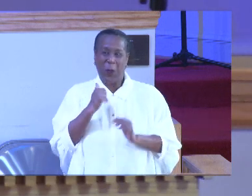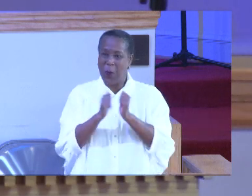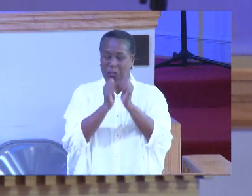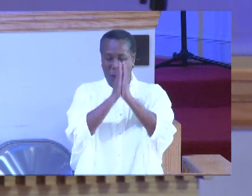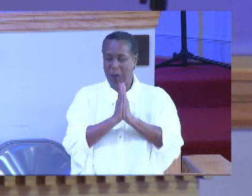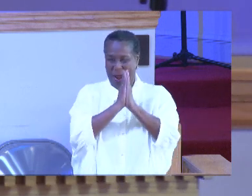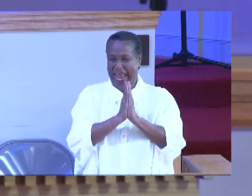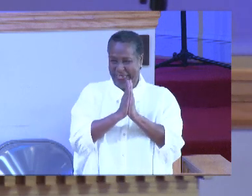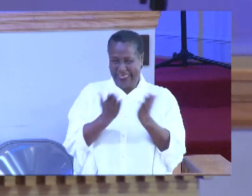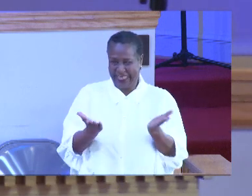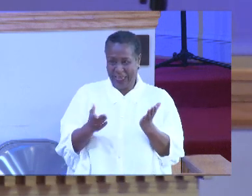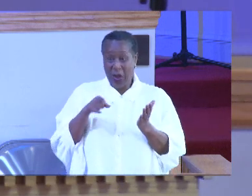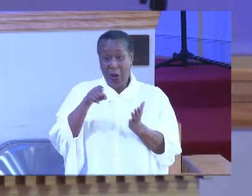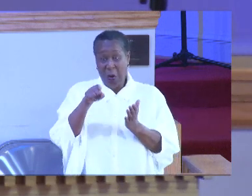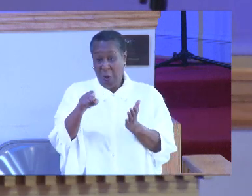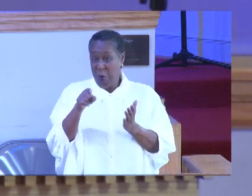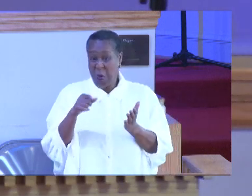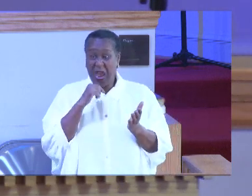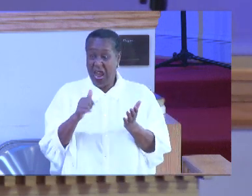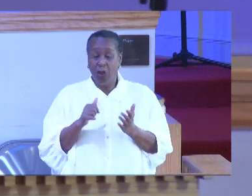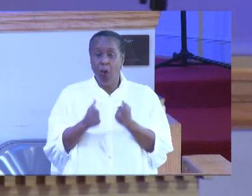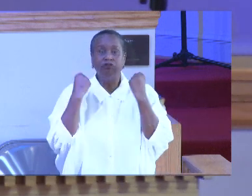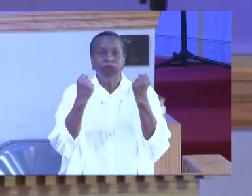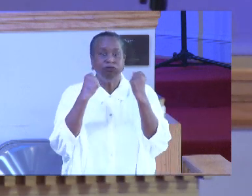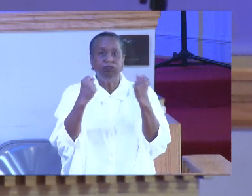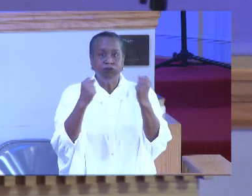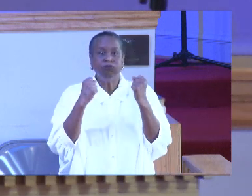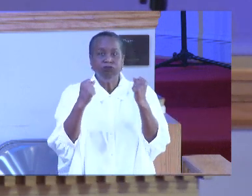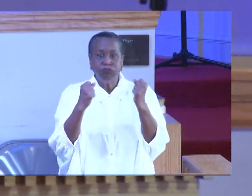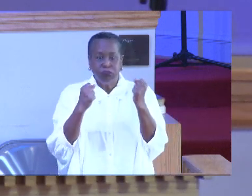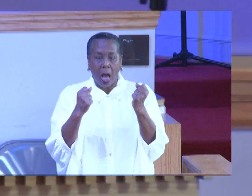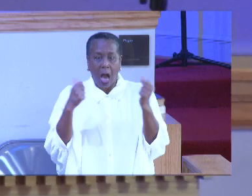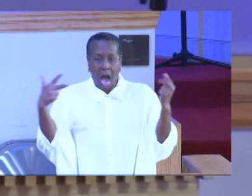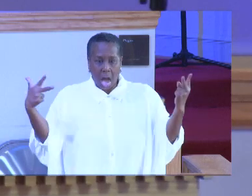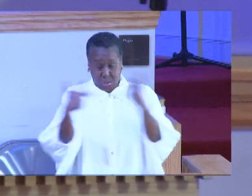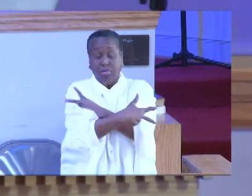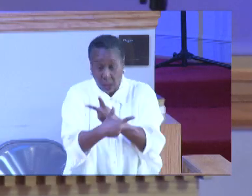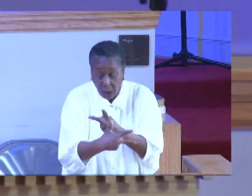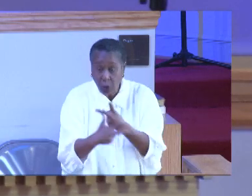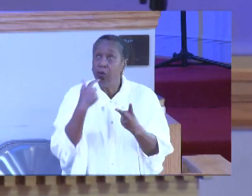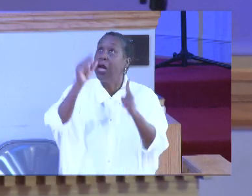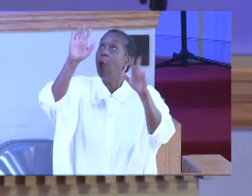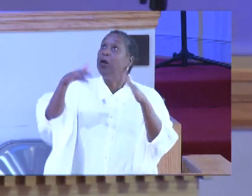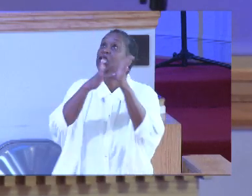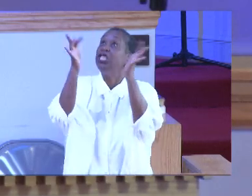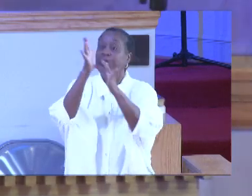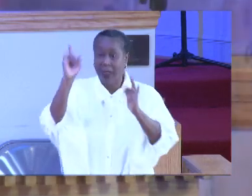prayers. When you're on 495 and somebody pulls in front of you, what do you say? Jesus.